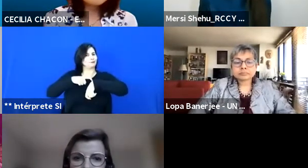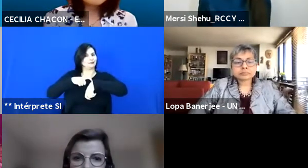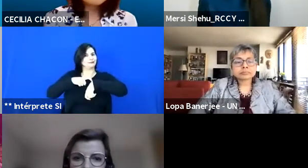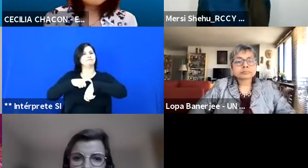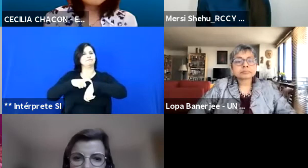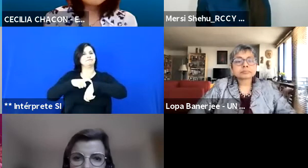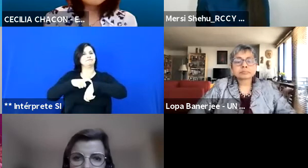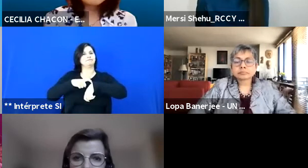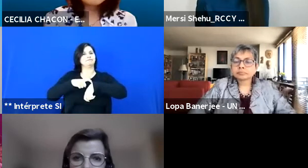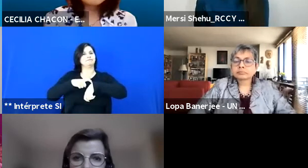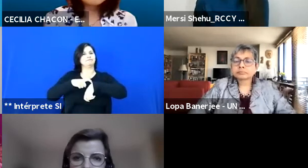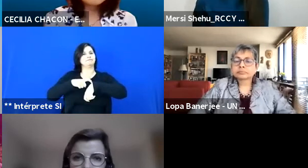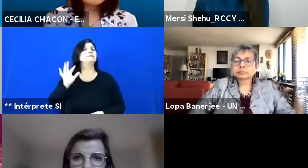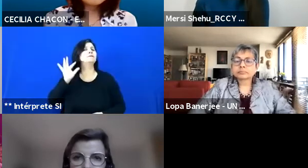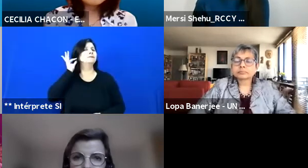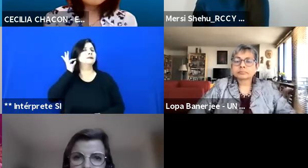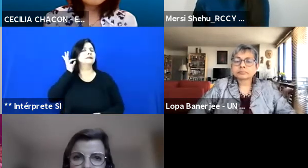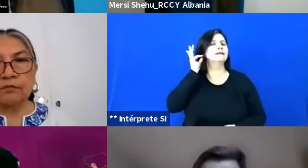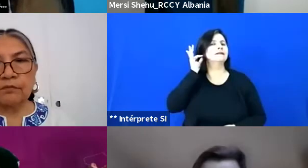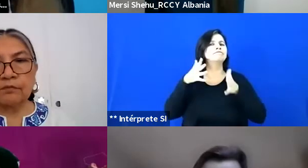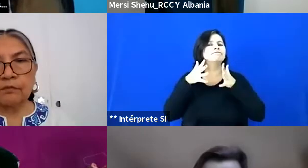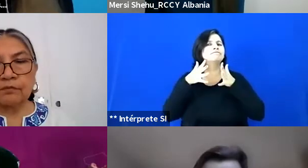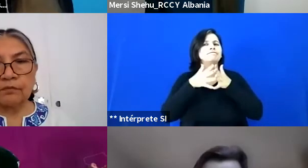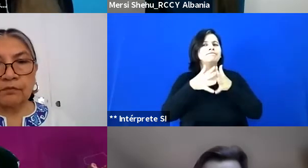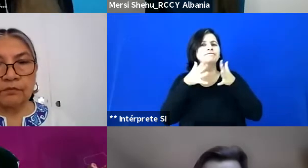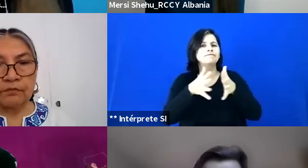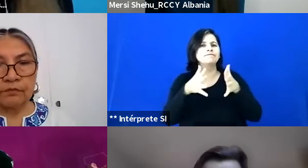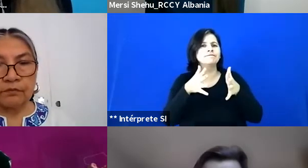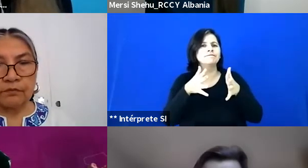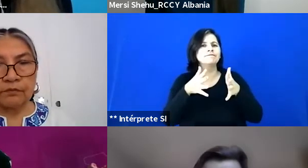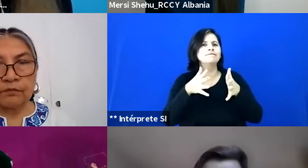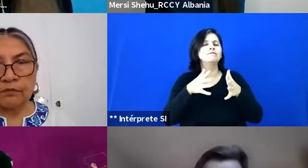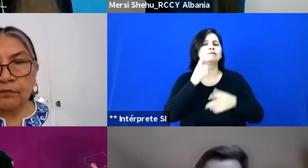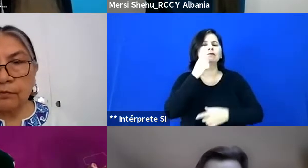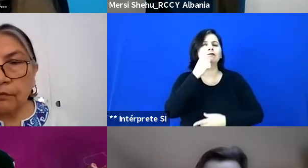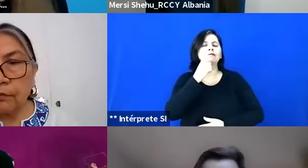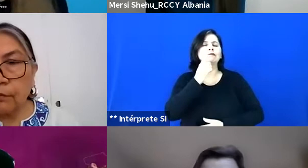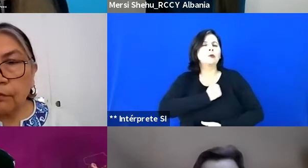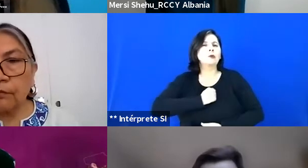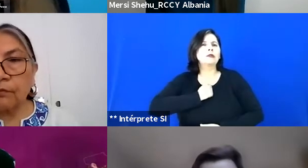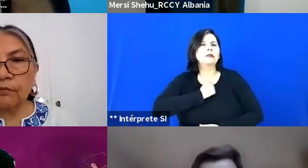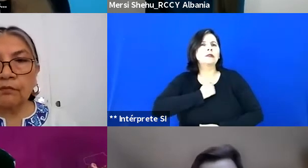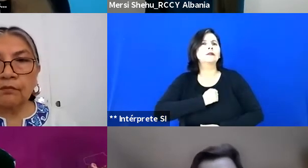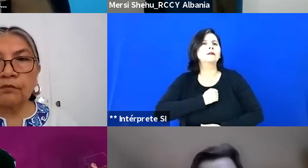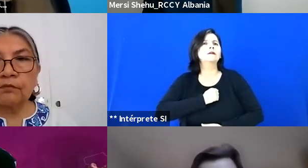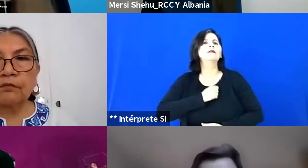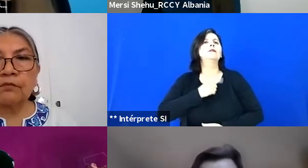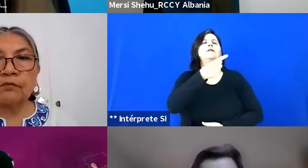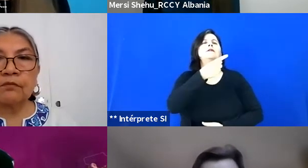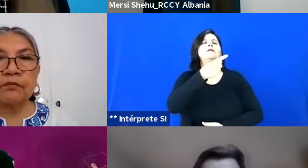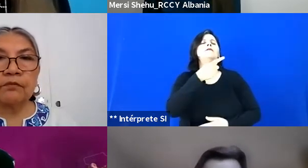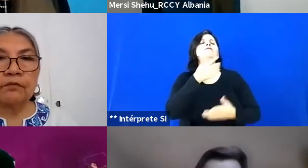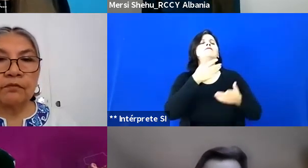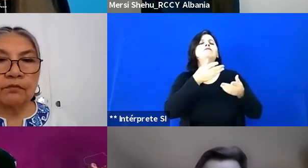Karen, could you, from your perspective and your experience as a politician, but also as an